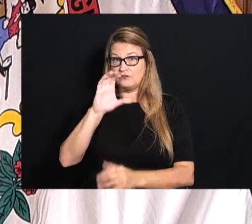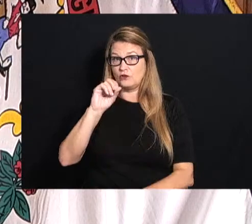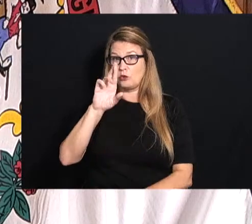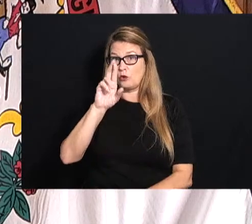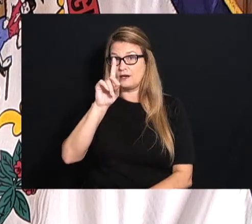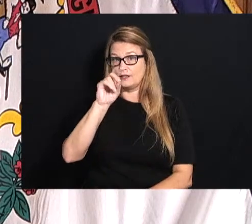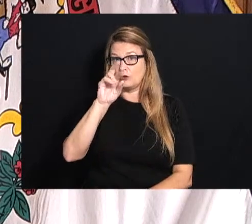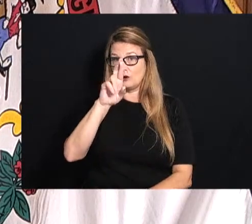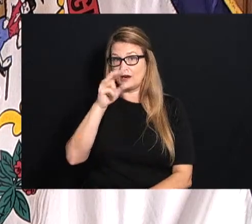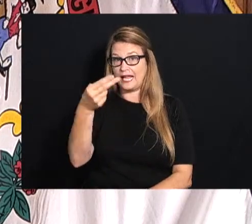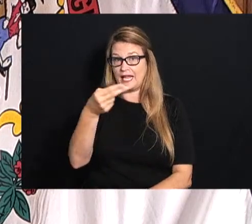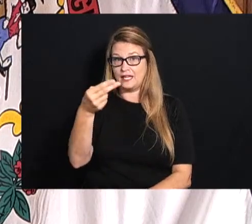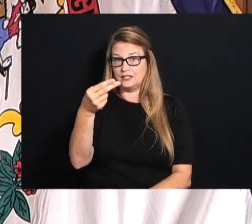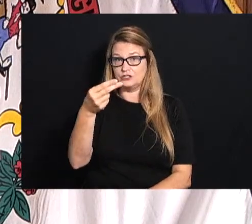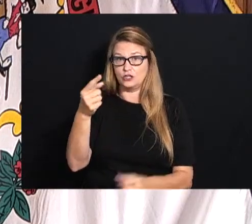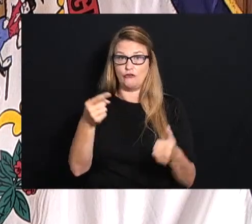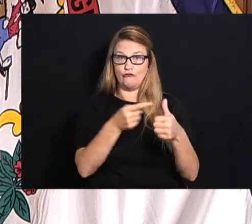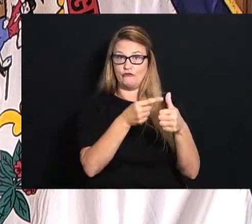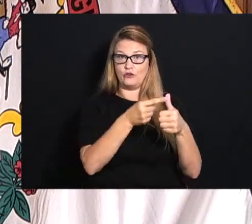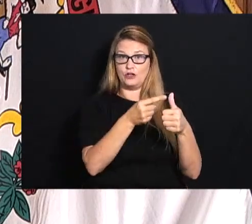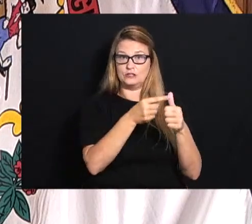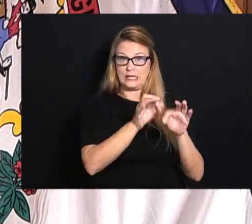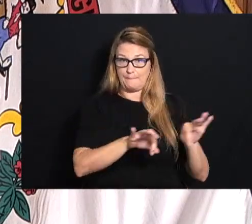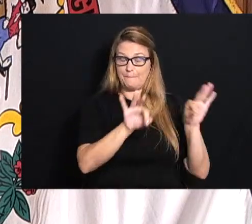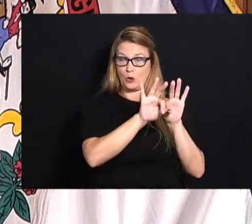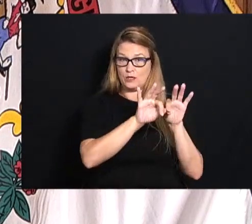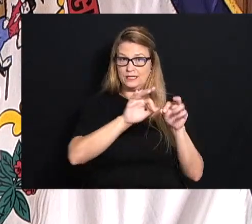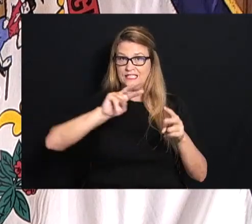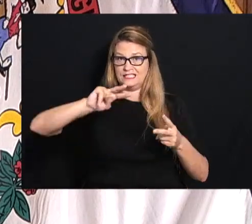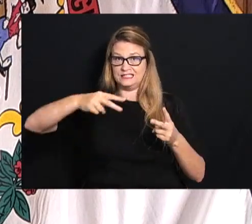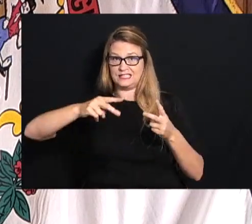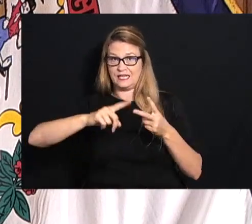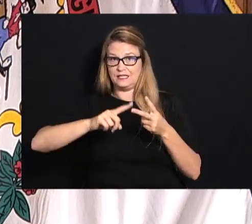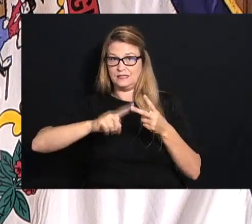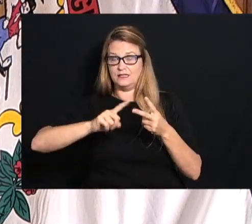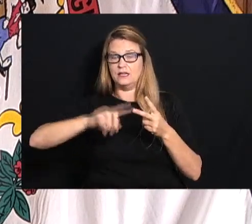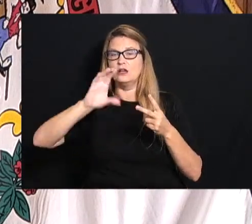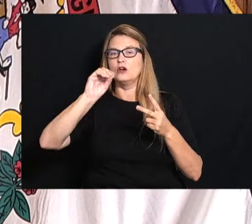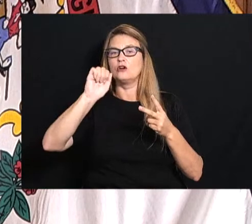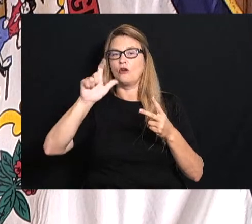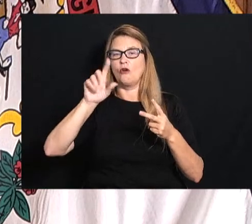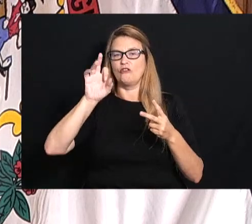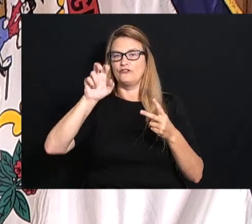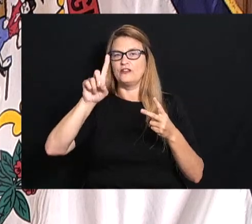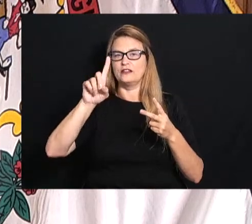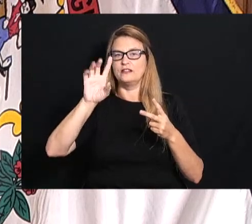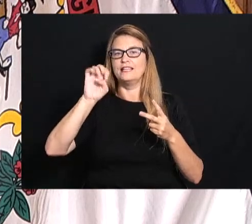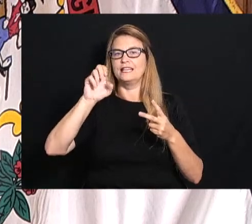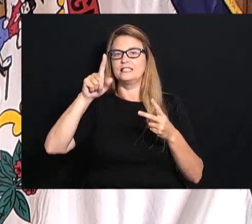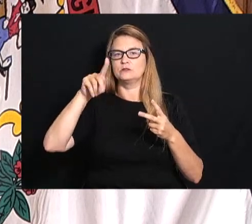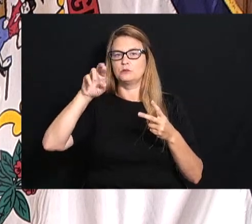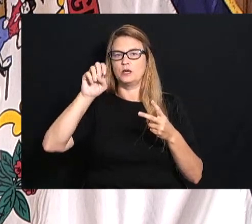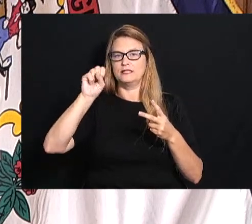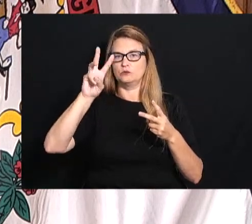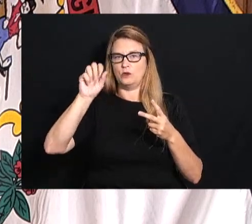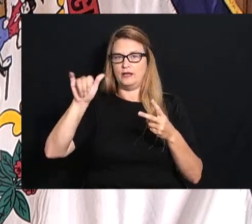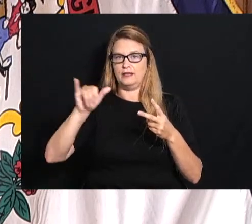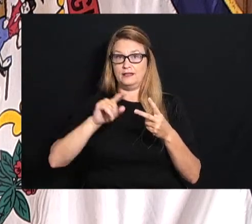first and foremost. But second is the Coalfield Expressway. And with all of that, we're doing it